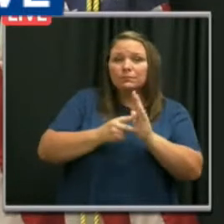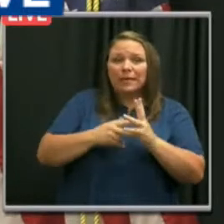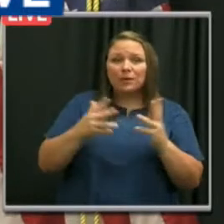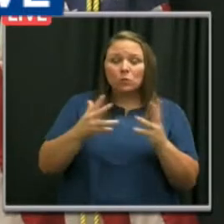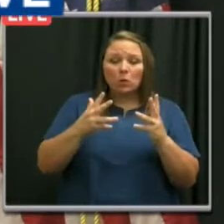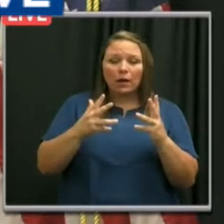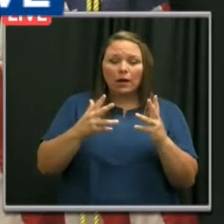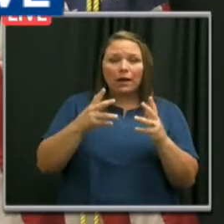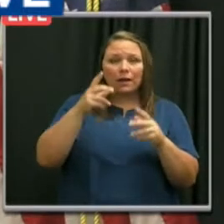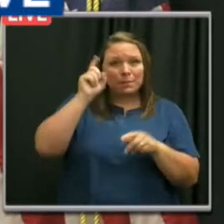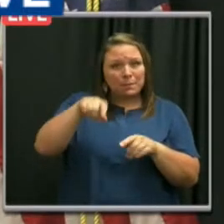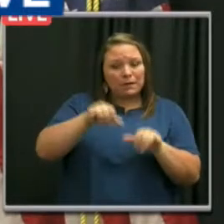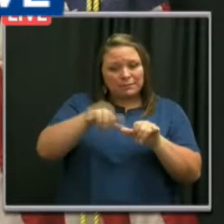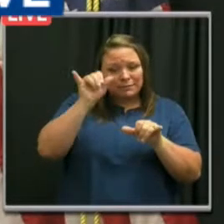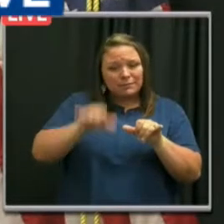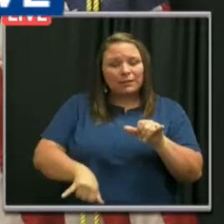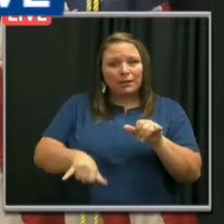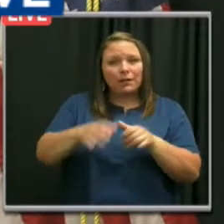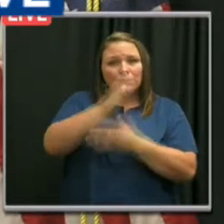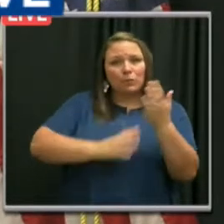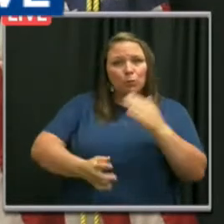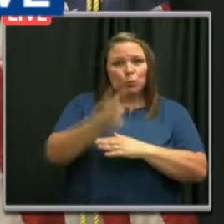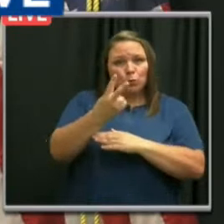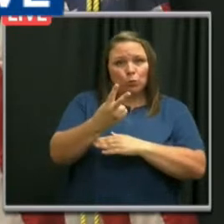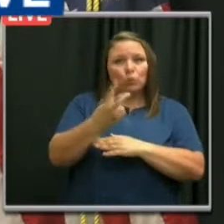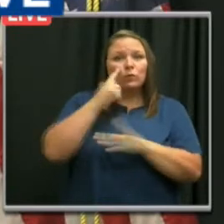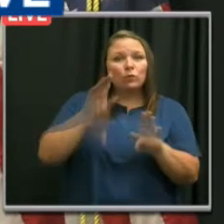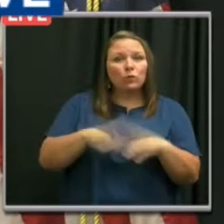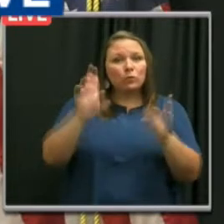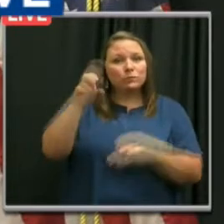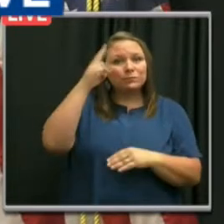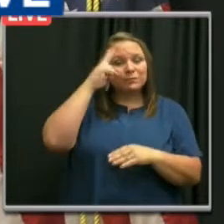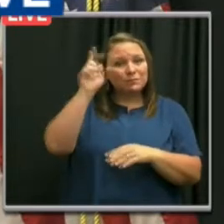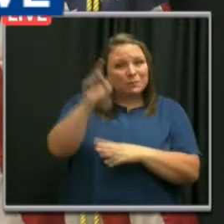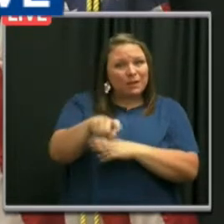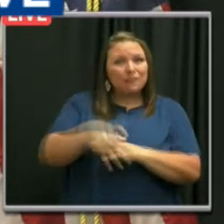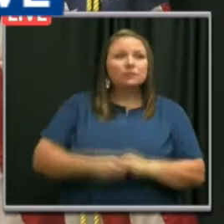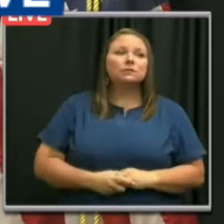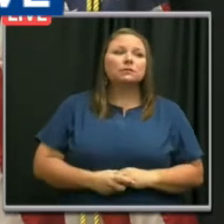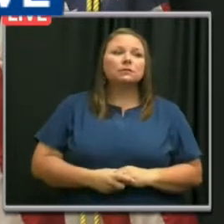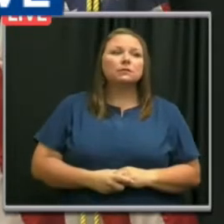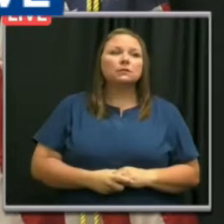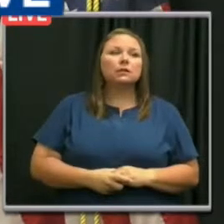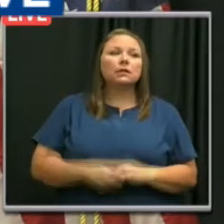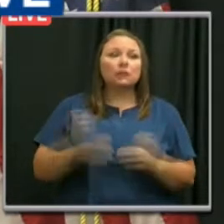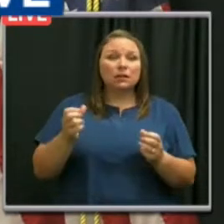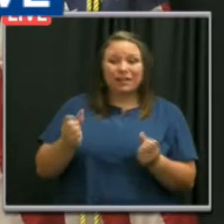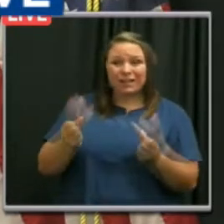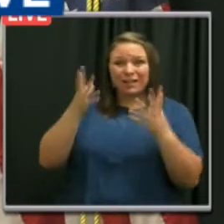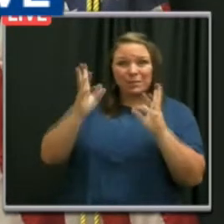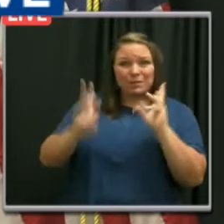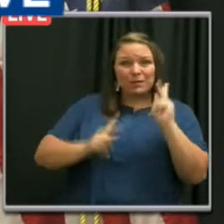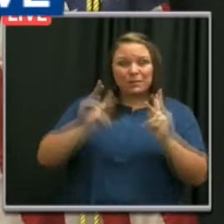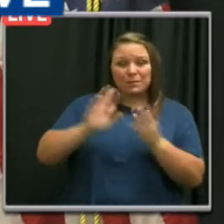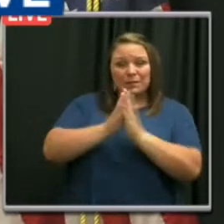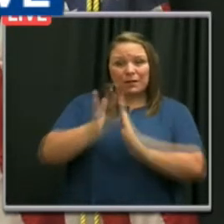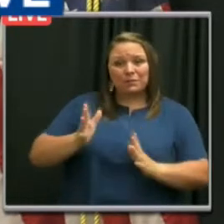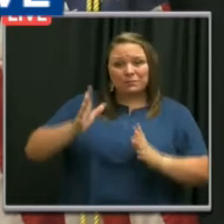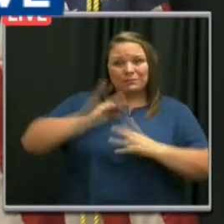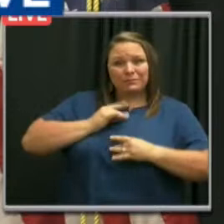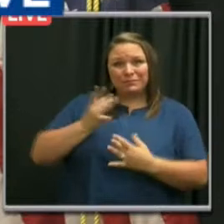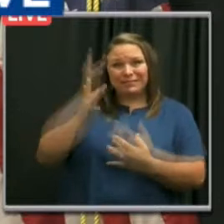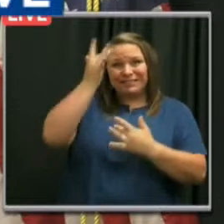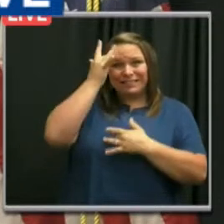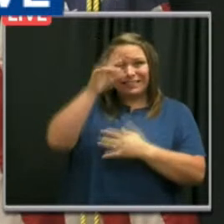stay today in Phase 2 for our roadmap for reopening Nashville. The level of cases in southeast Nashville